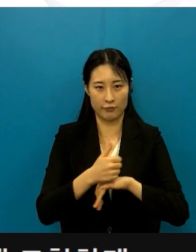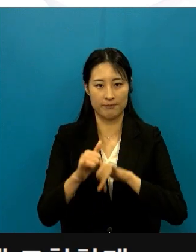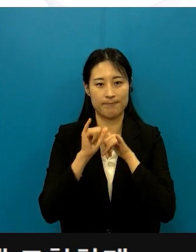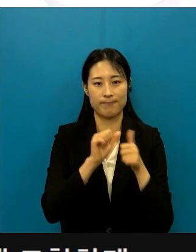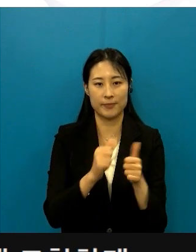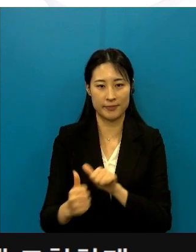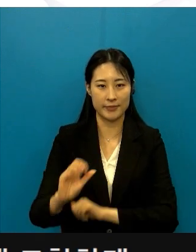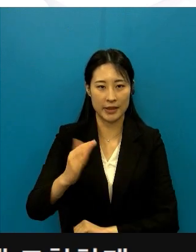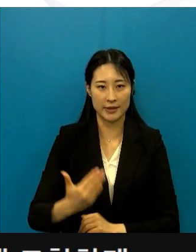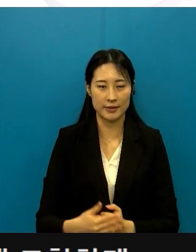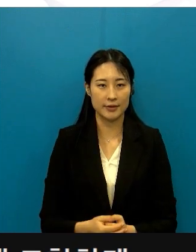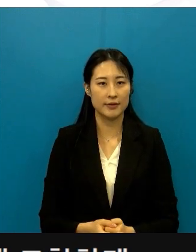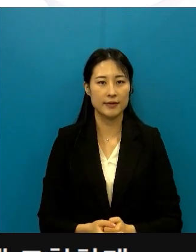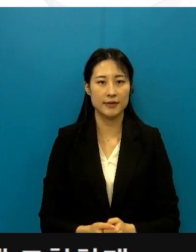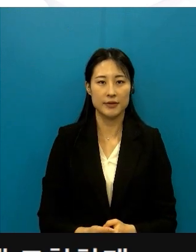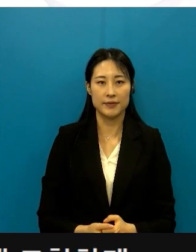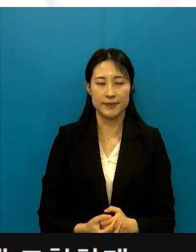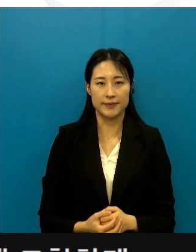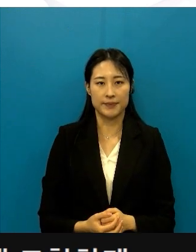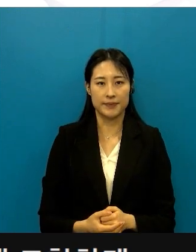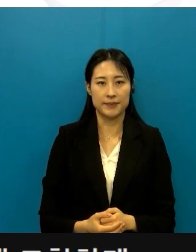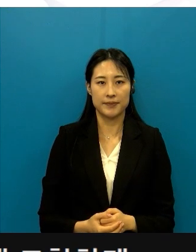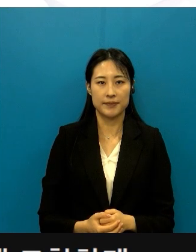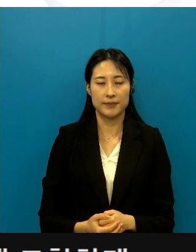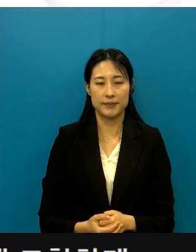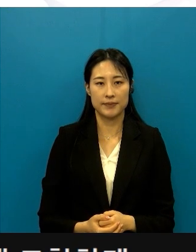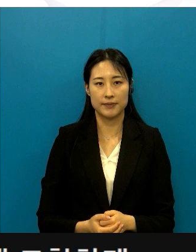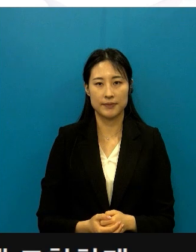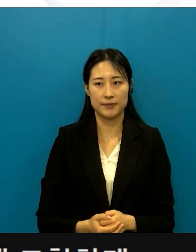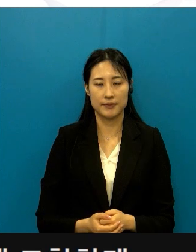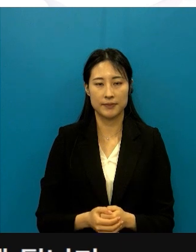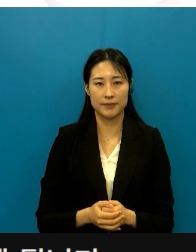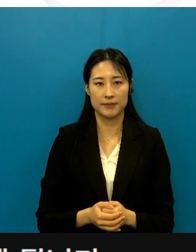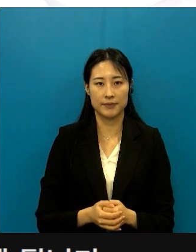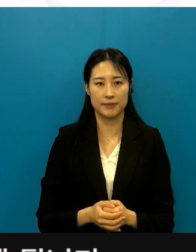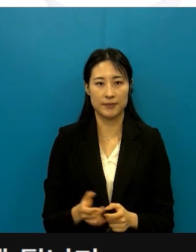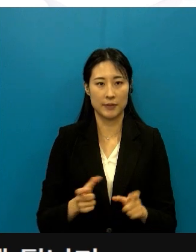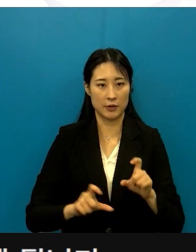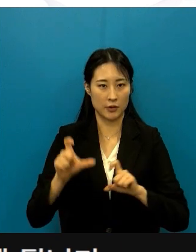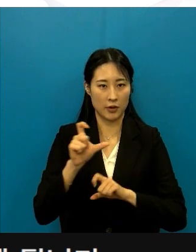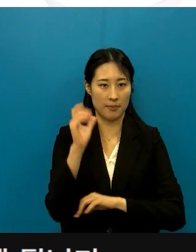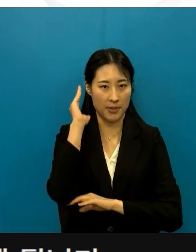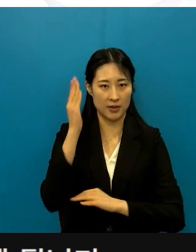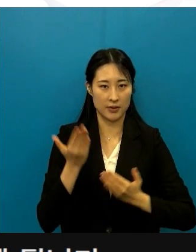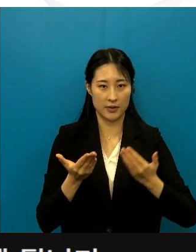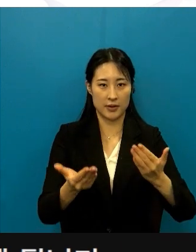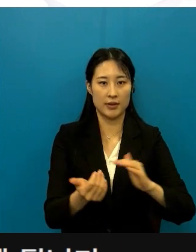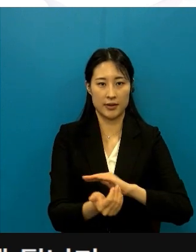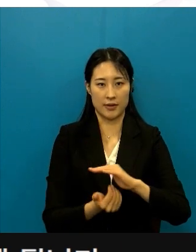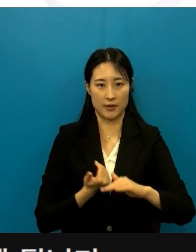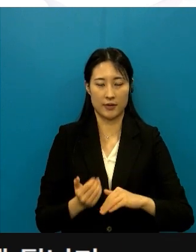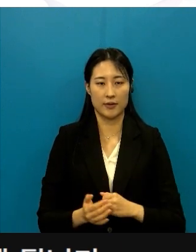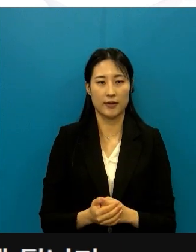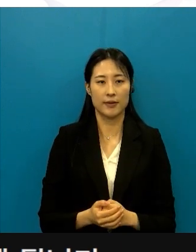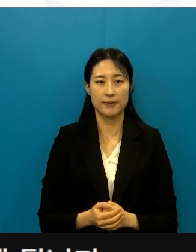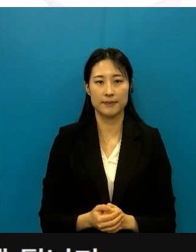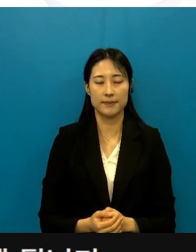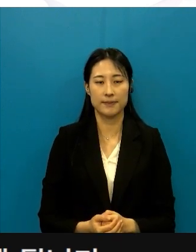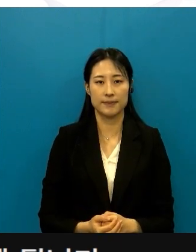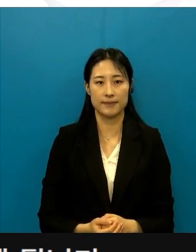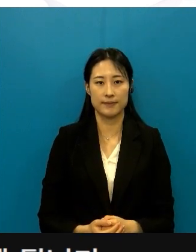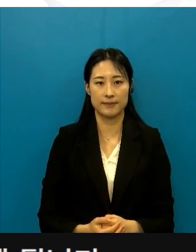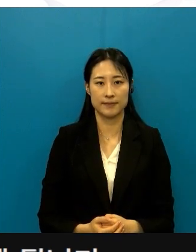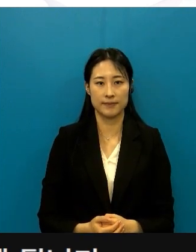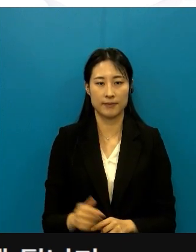And before I go on, I would like to add my explanation. In this